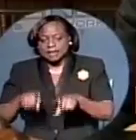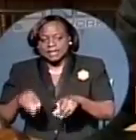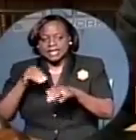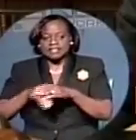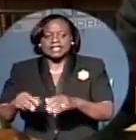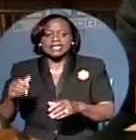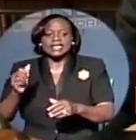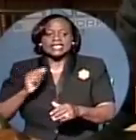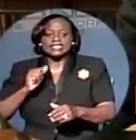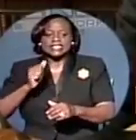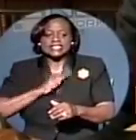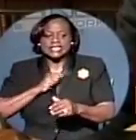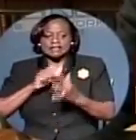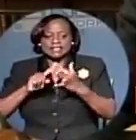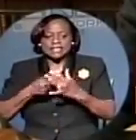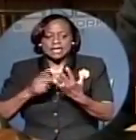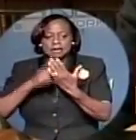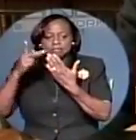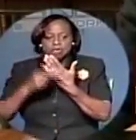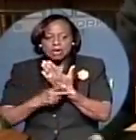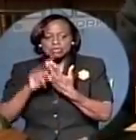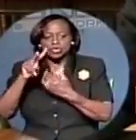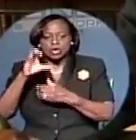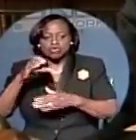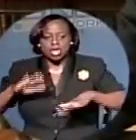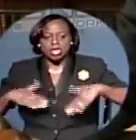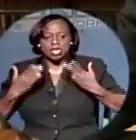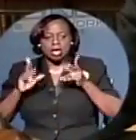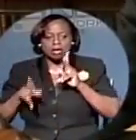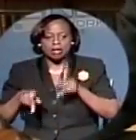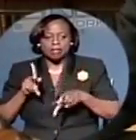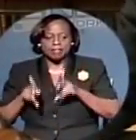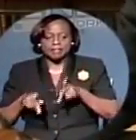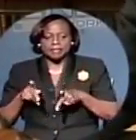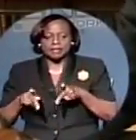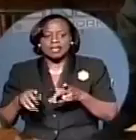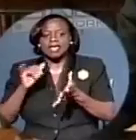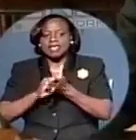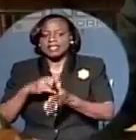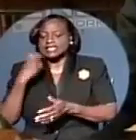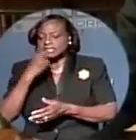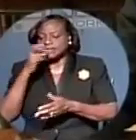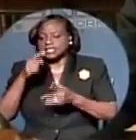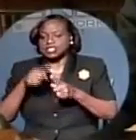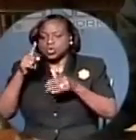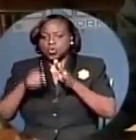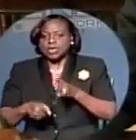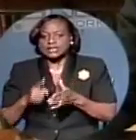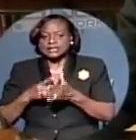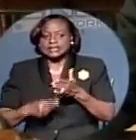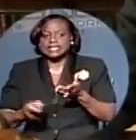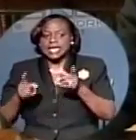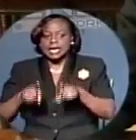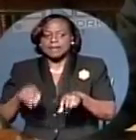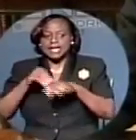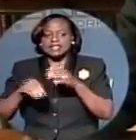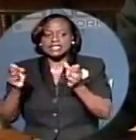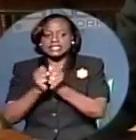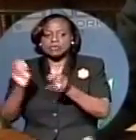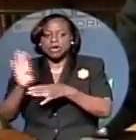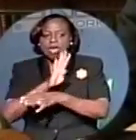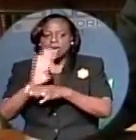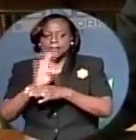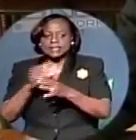people now who are engaged in business as a consequence of that, that speaks to what has happened in that small business